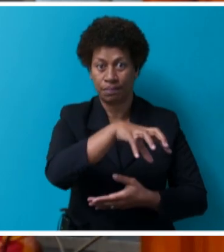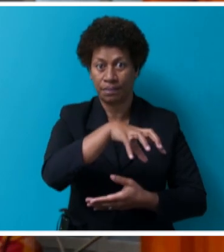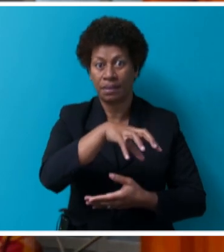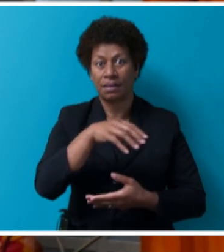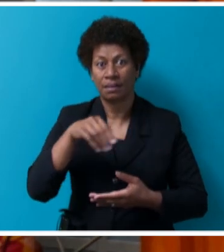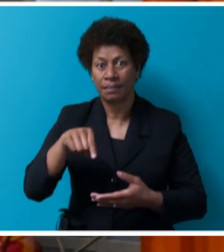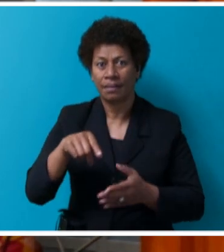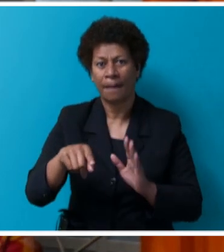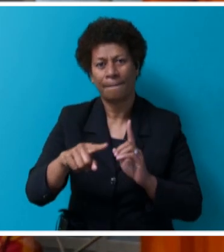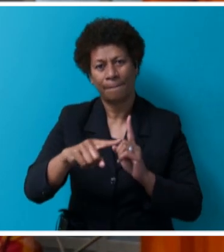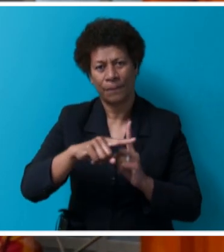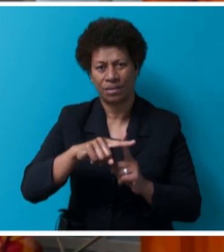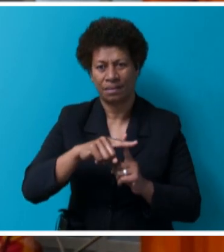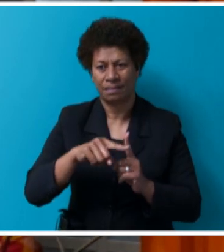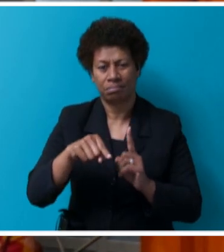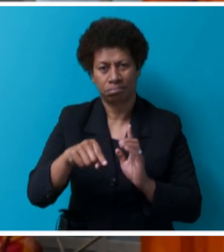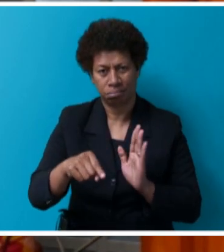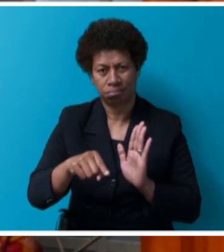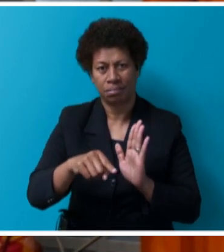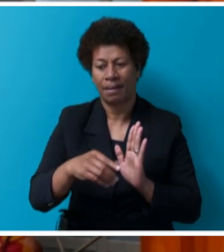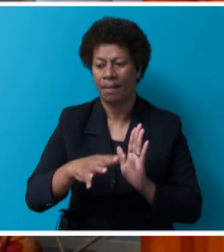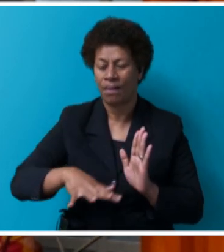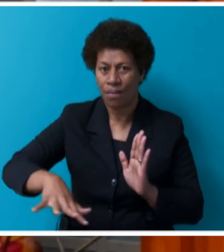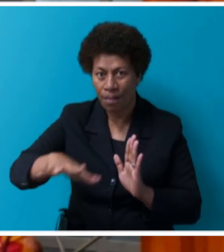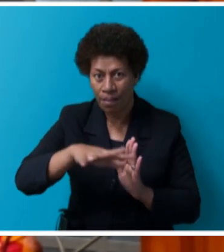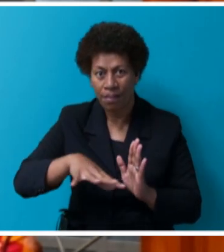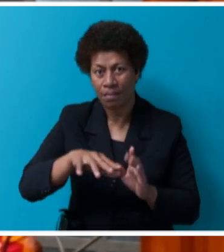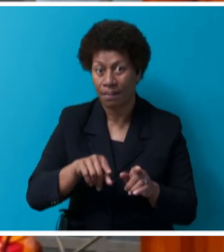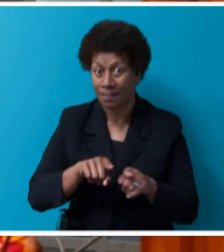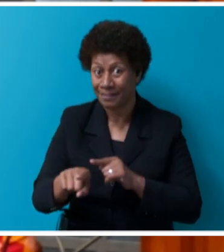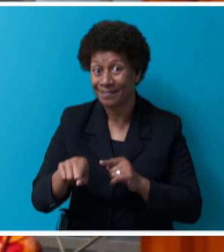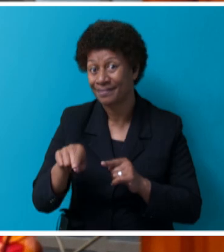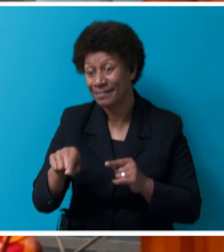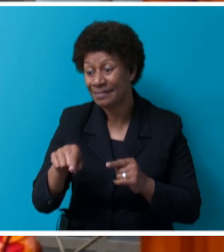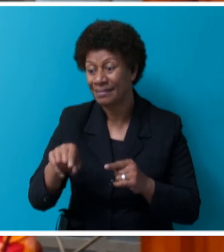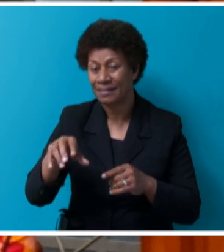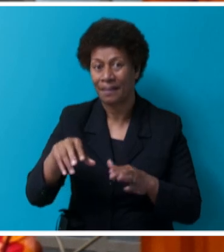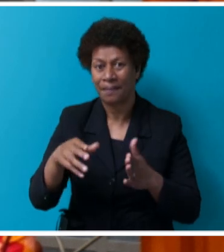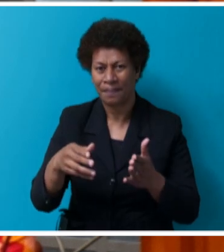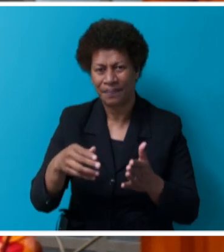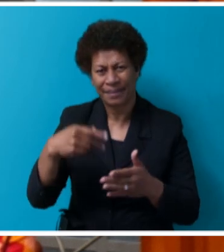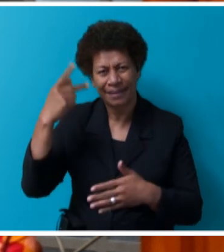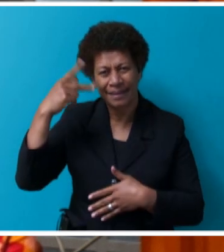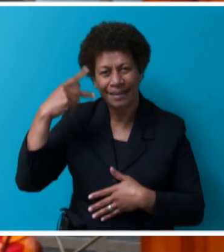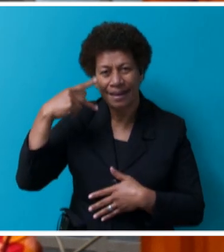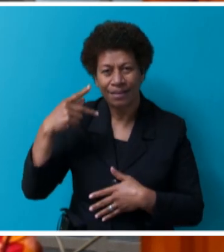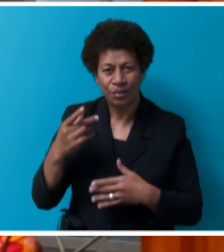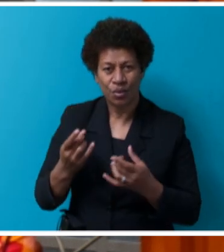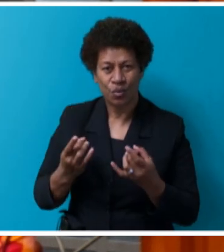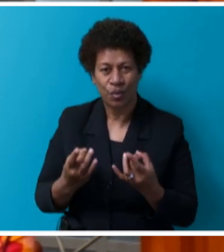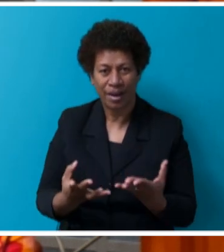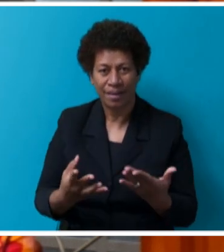positive reception that most, if not all, of the pre-primary centers, kindergartens were ready and